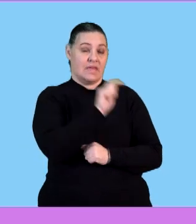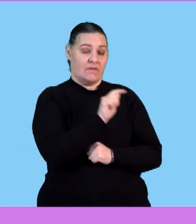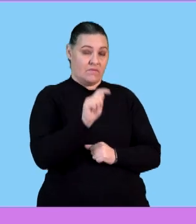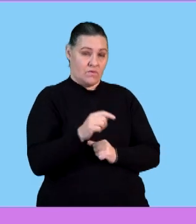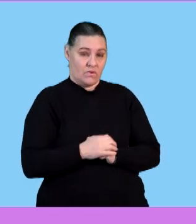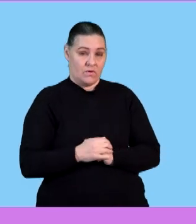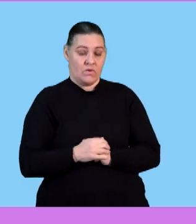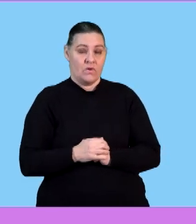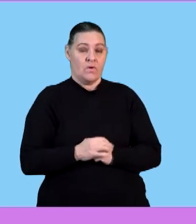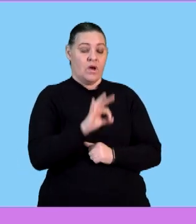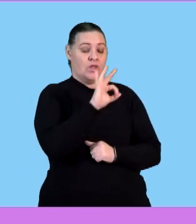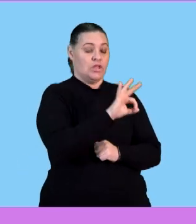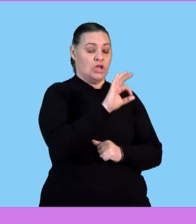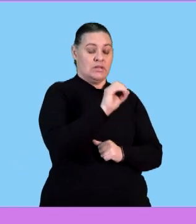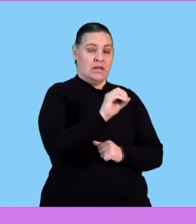Therefore,